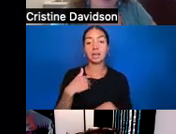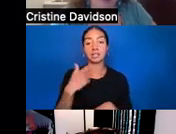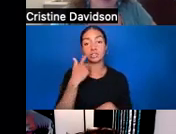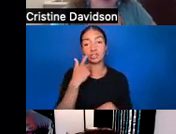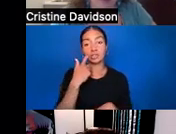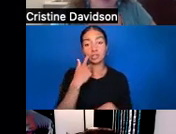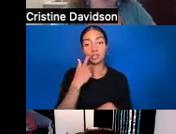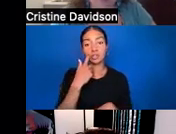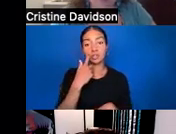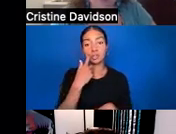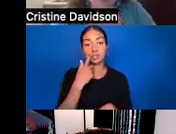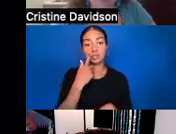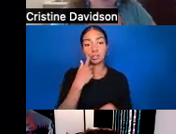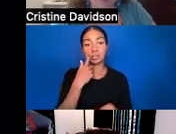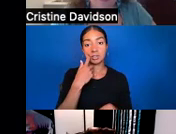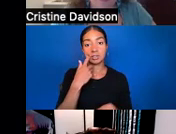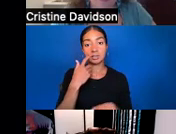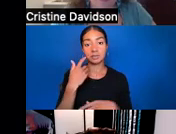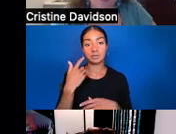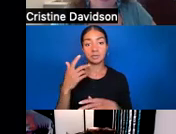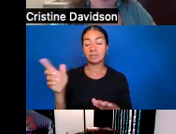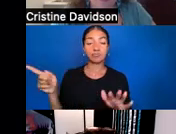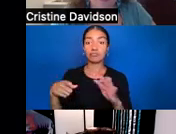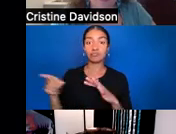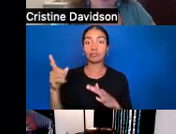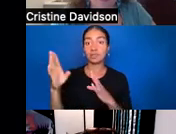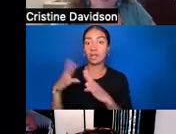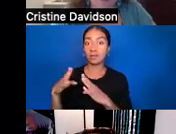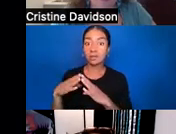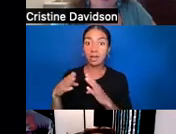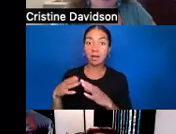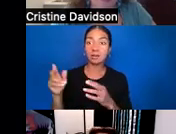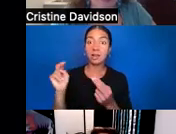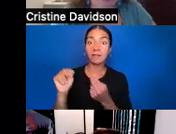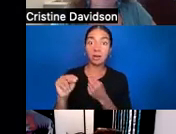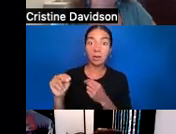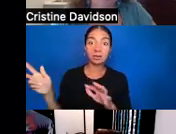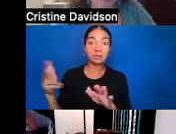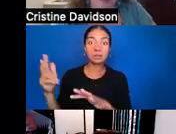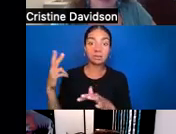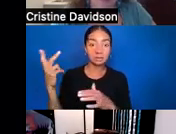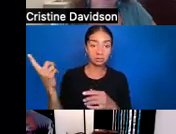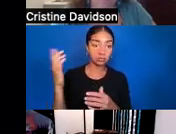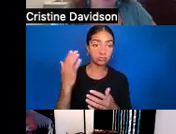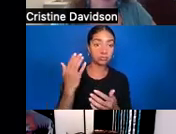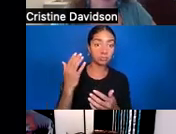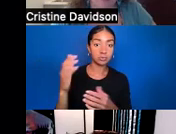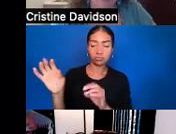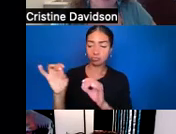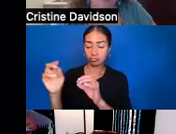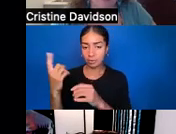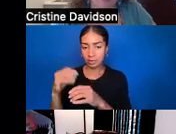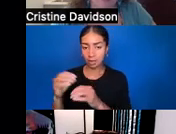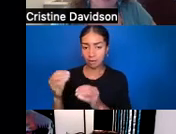through downtown and on the freeways to do something in the office so I could come back. And in order to